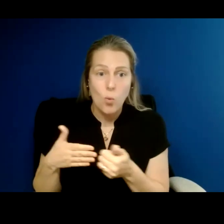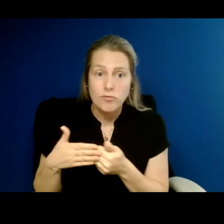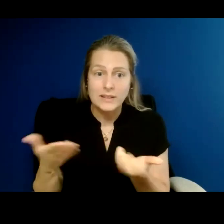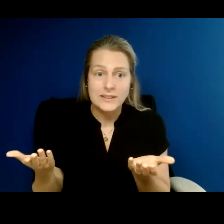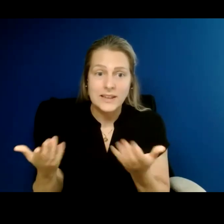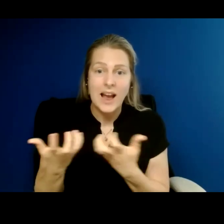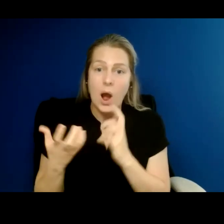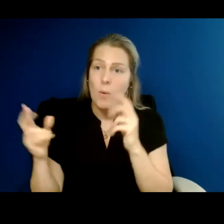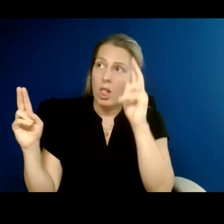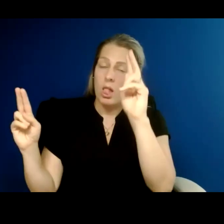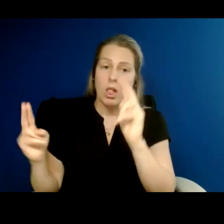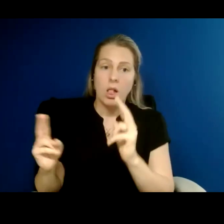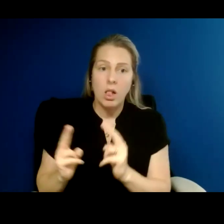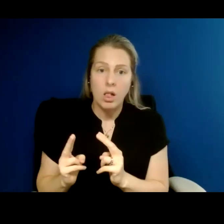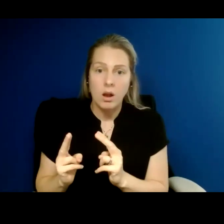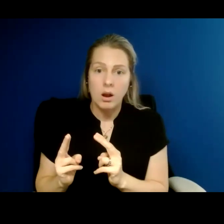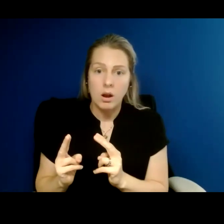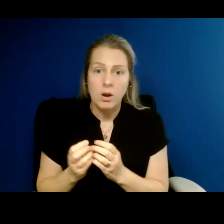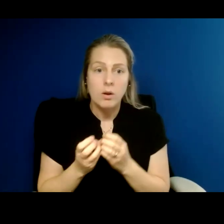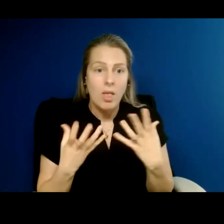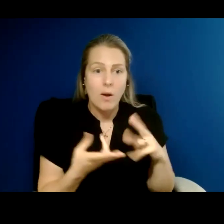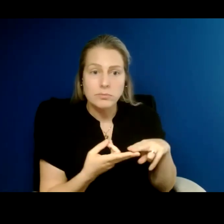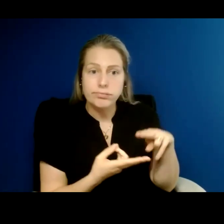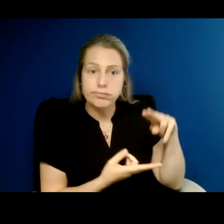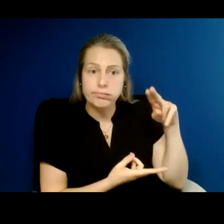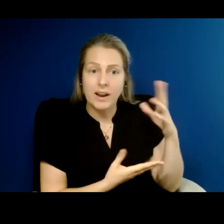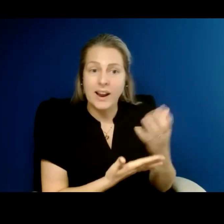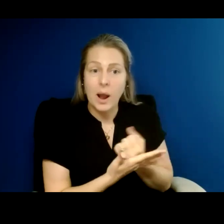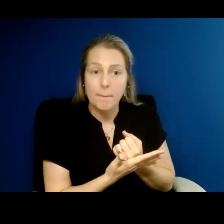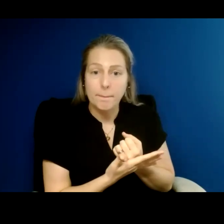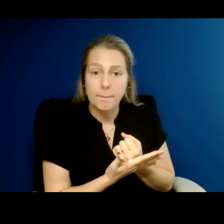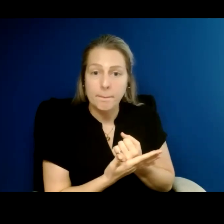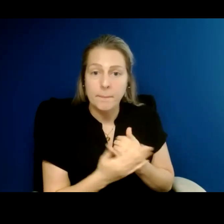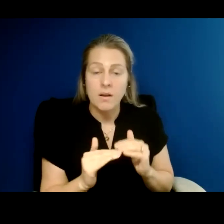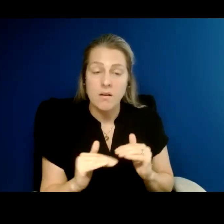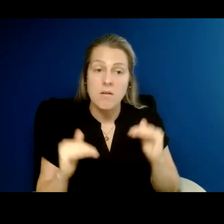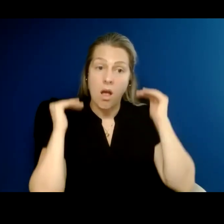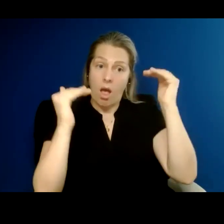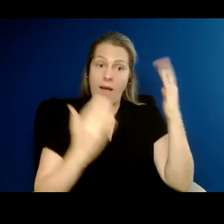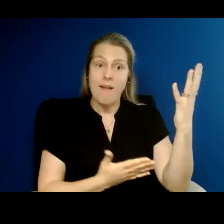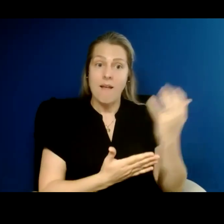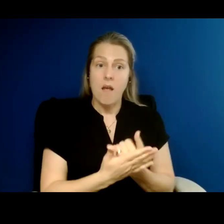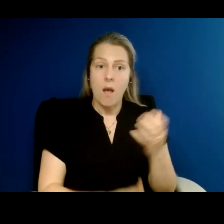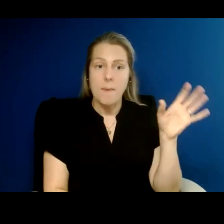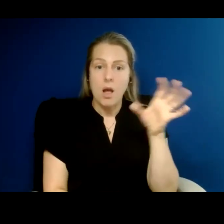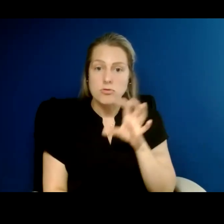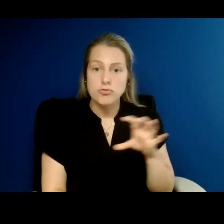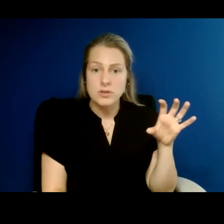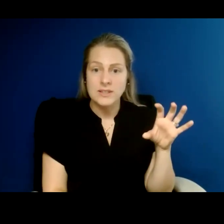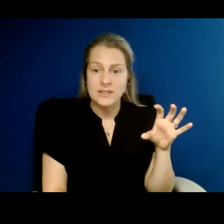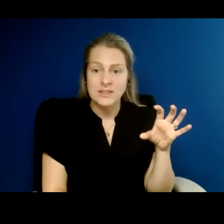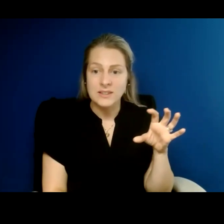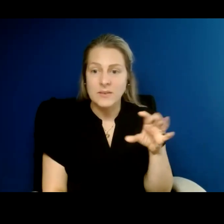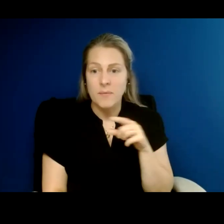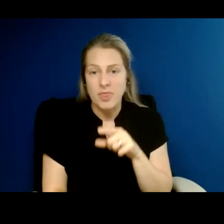an increasing income? How are they going to do that? If so, that's never been done before. High income countries, and this is where I think the degrowth